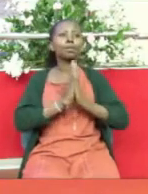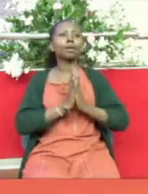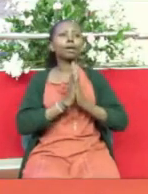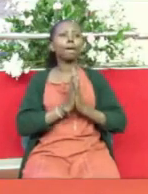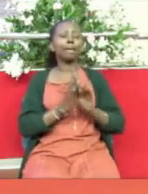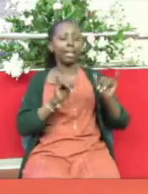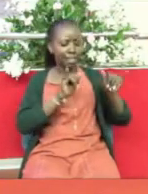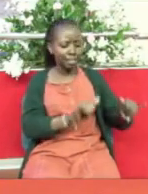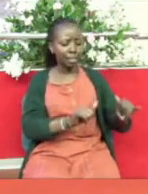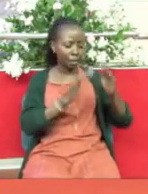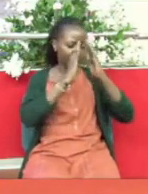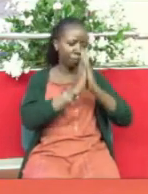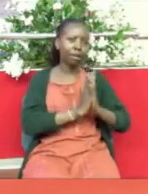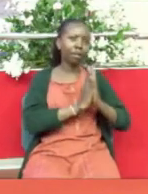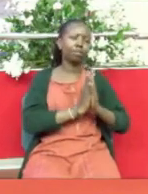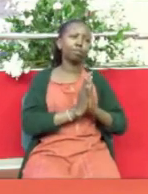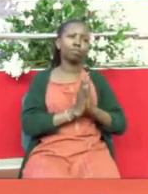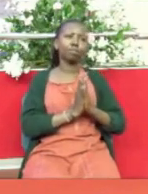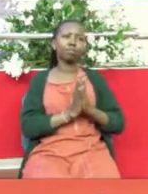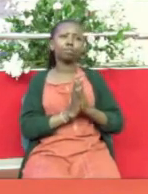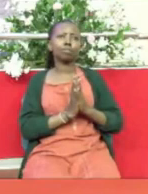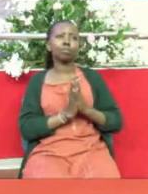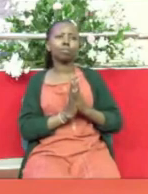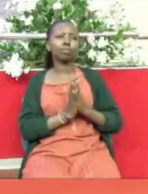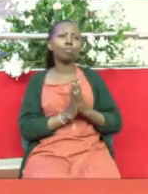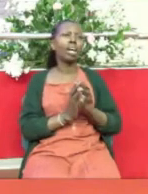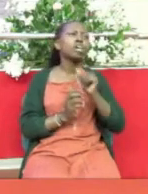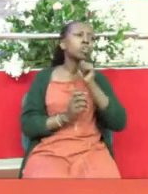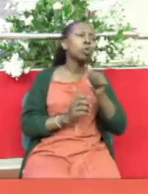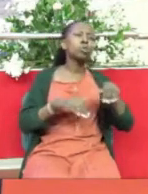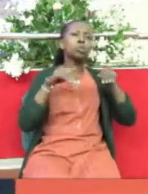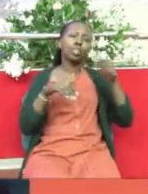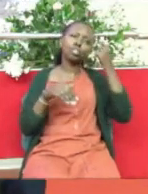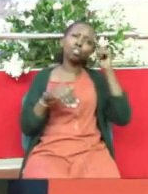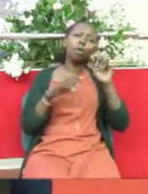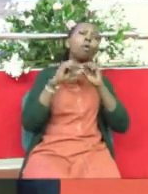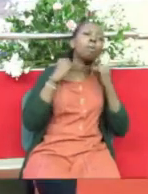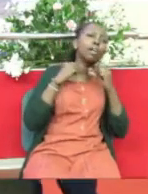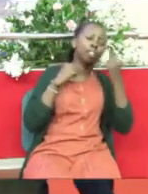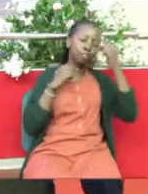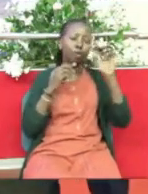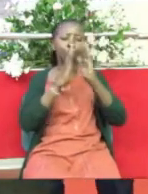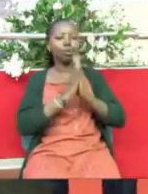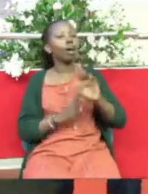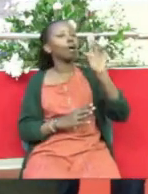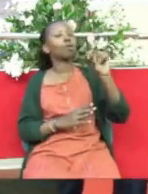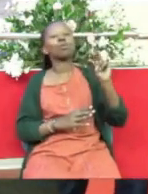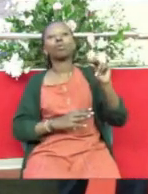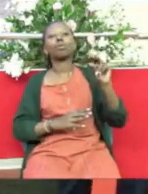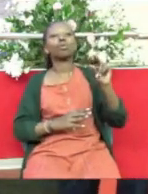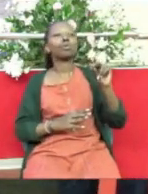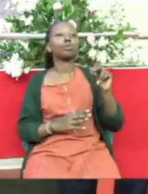pa maombi. We cannot afford to depend on the pastors and ministry teams only for prayer. Hatuwezi kuendelea